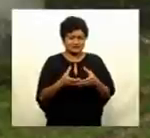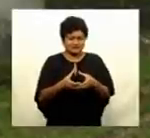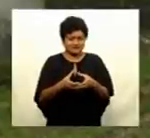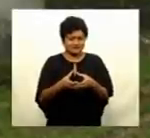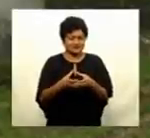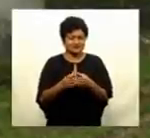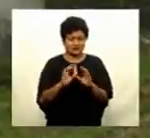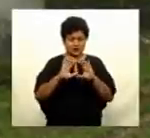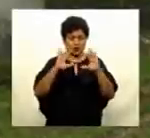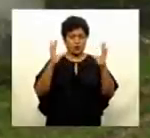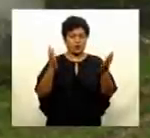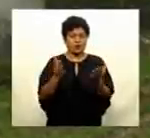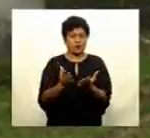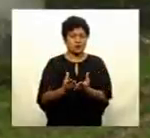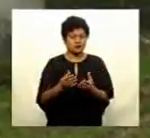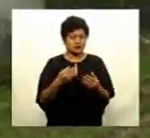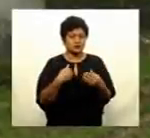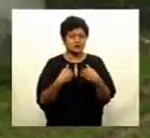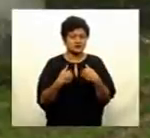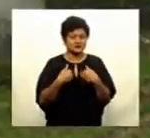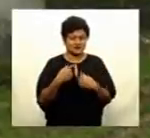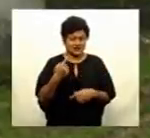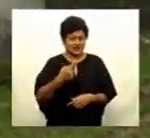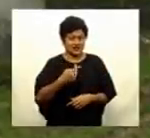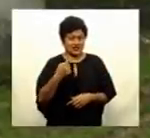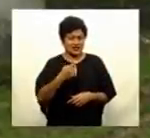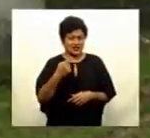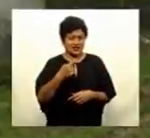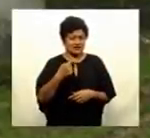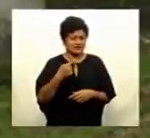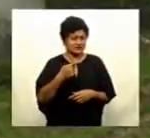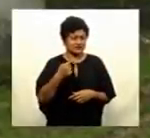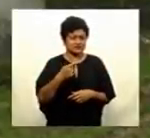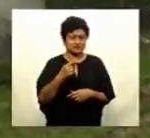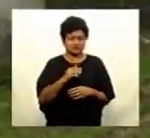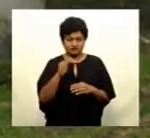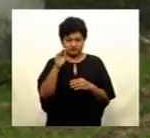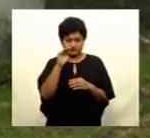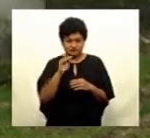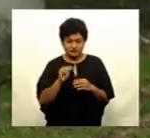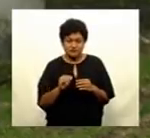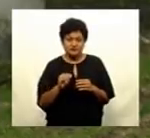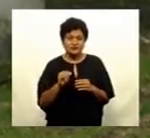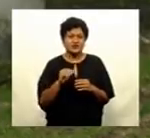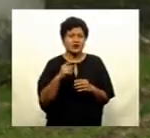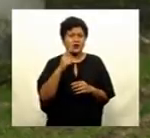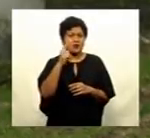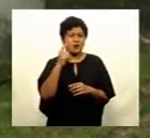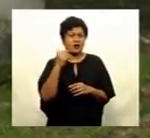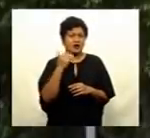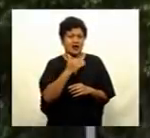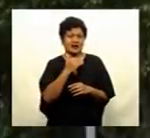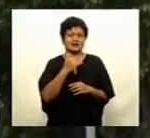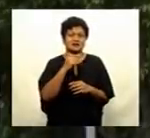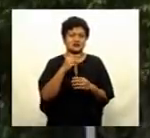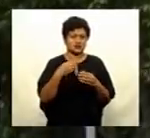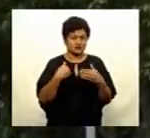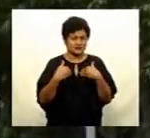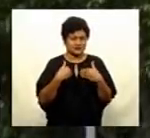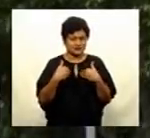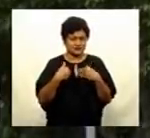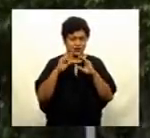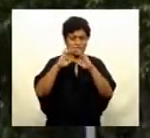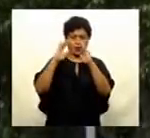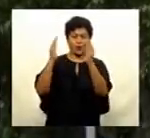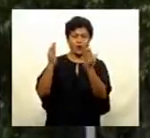comes as USP has been ranked 11th in crisis management among the top 100 universities in the World Universities Real